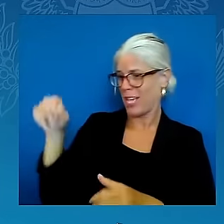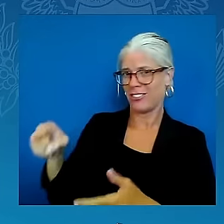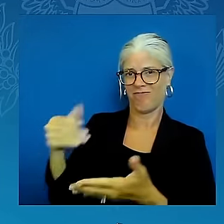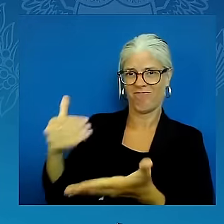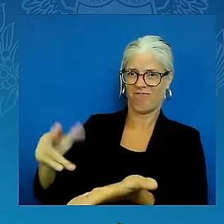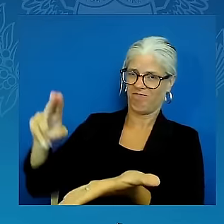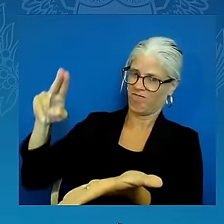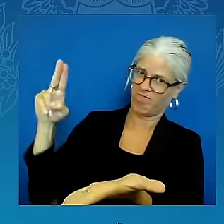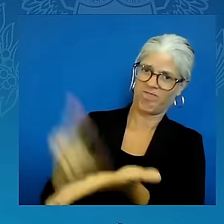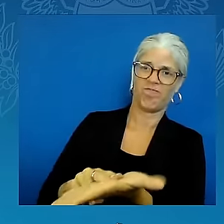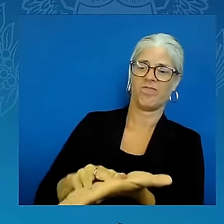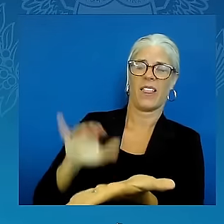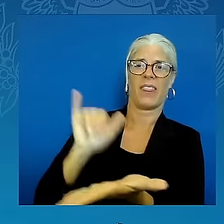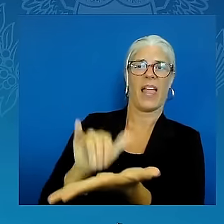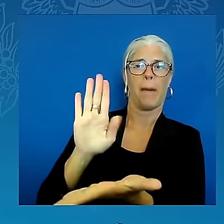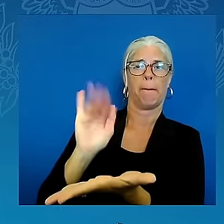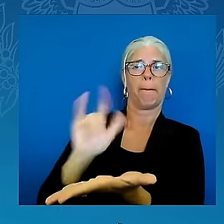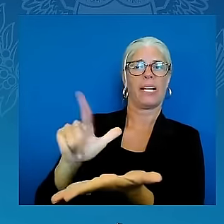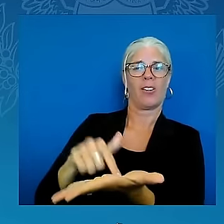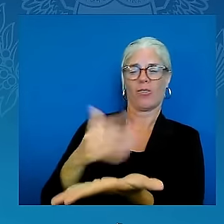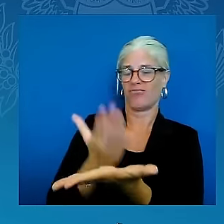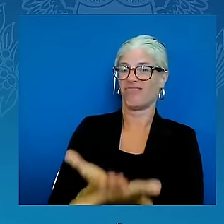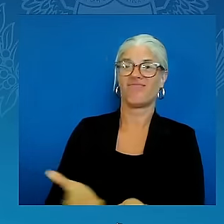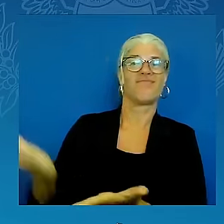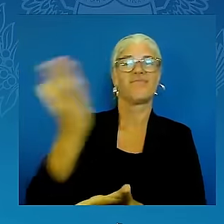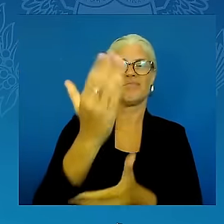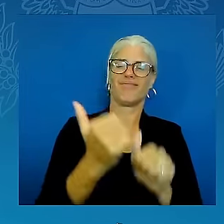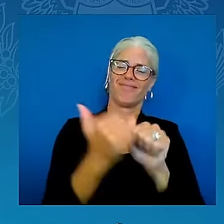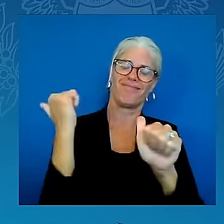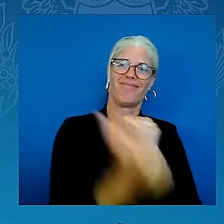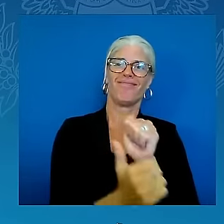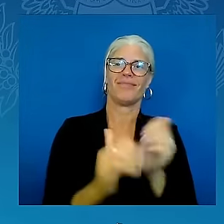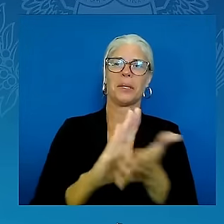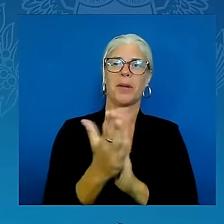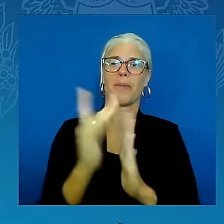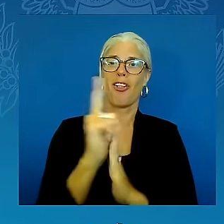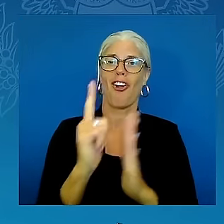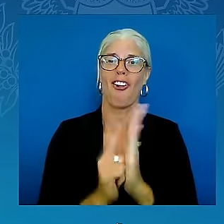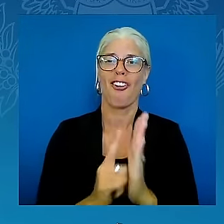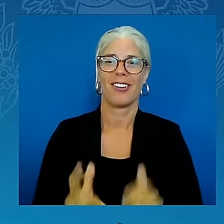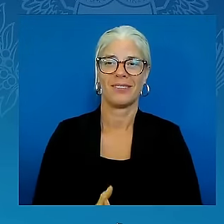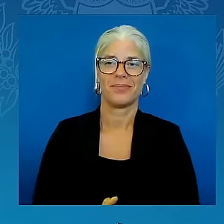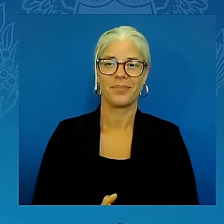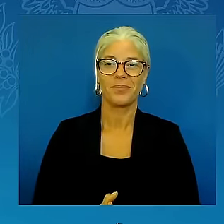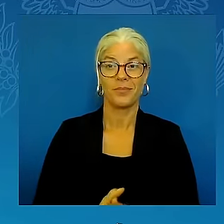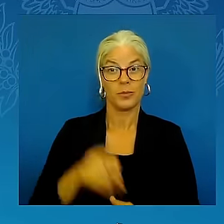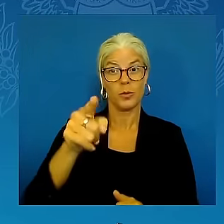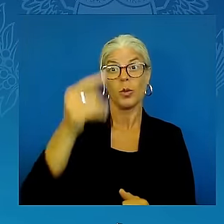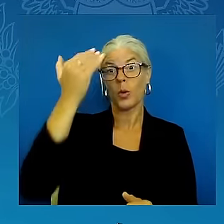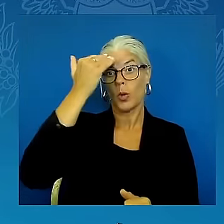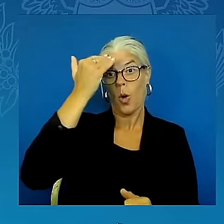Jordan, a mentor of Sheila's, who also, of course, represented the 18th District,